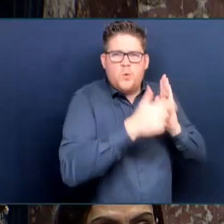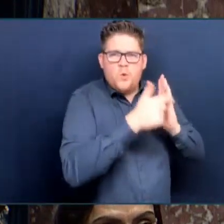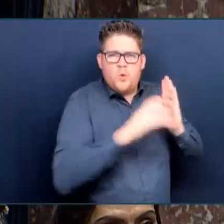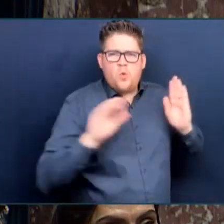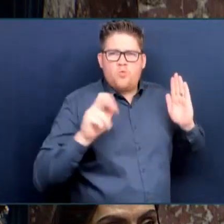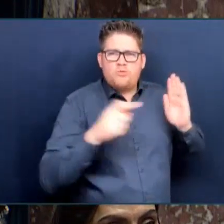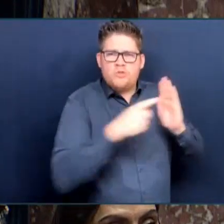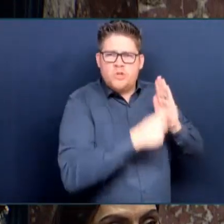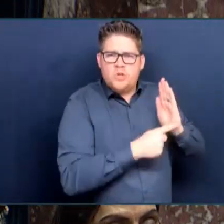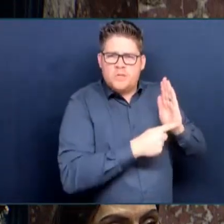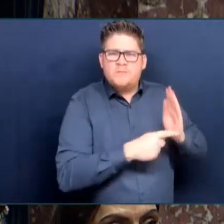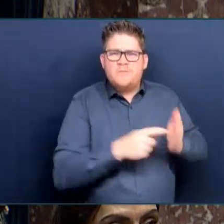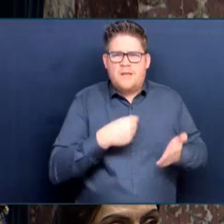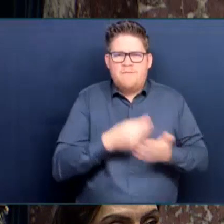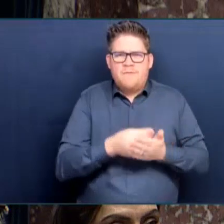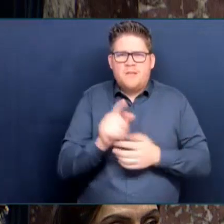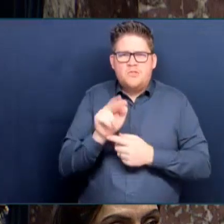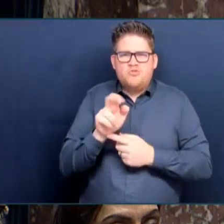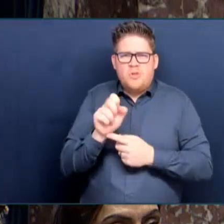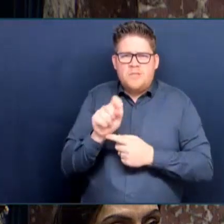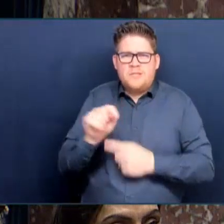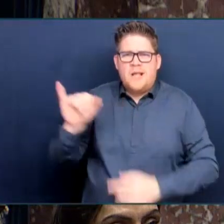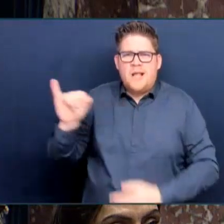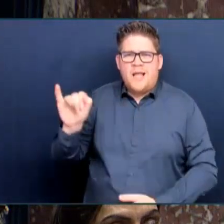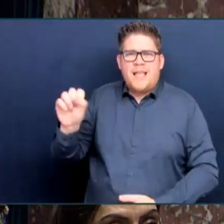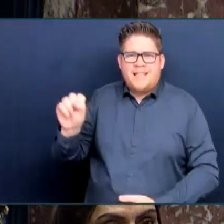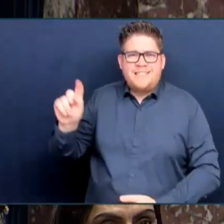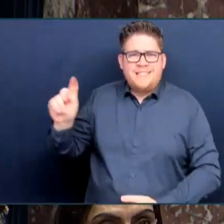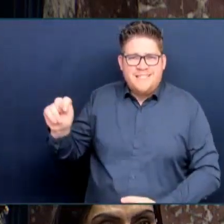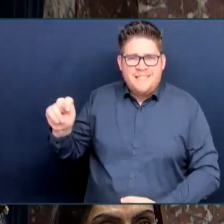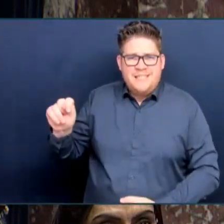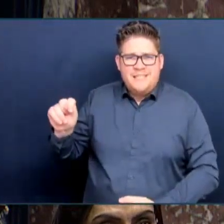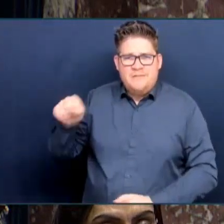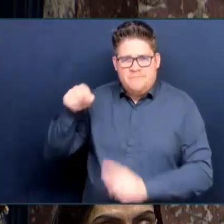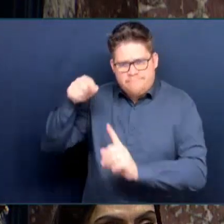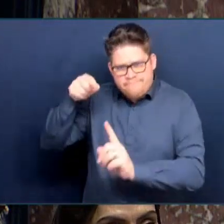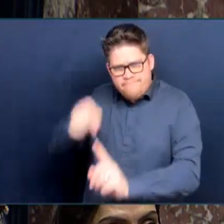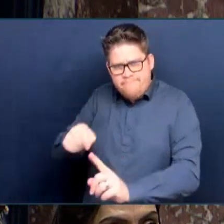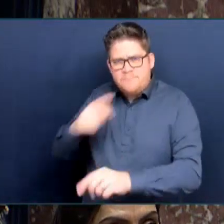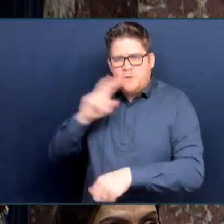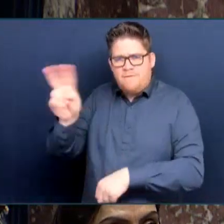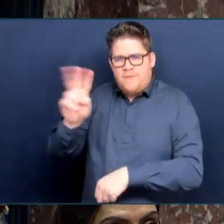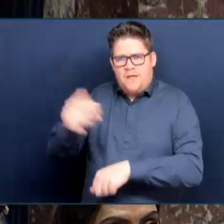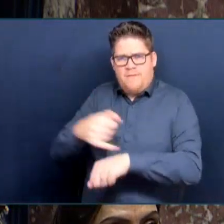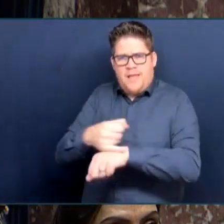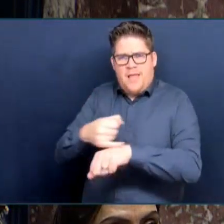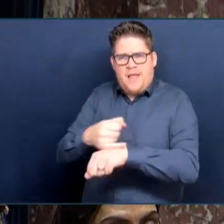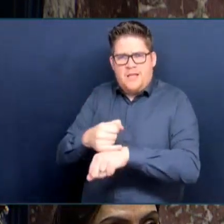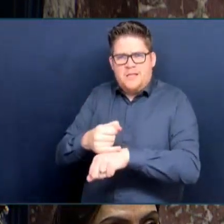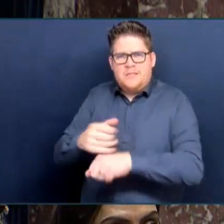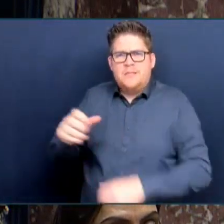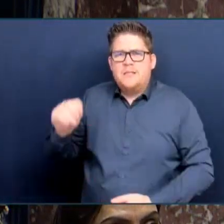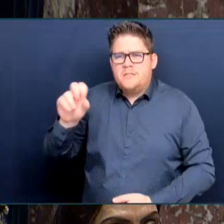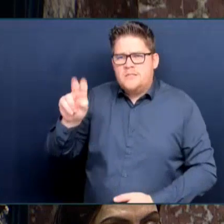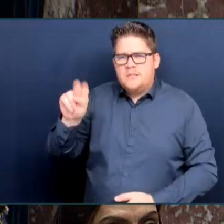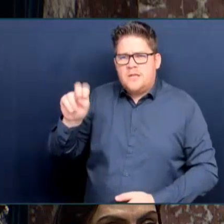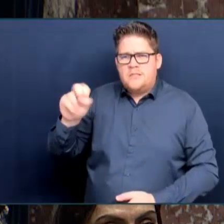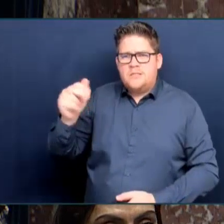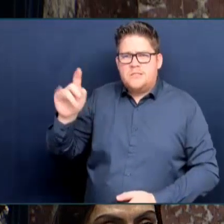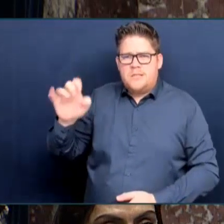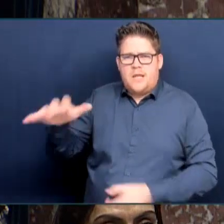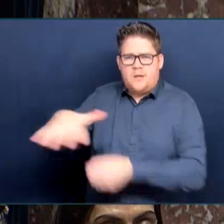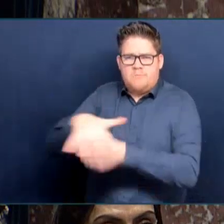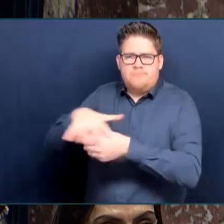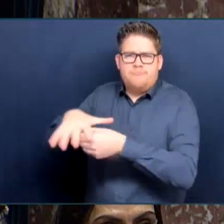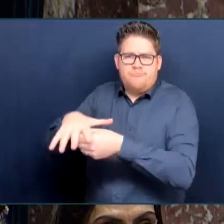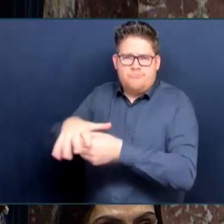on Vancouver Island, the Sunshine Coast. Inexplicably, this valued organization is on the brink as they have fully invested their funds